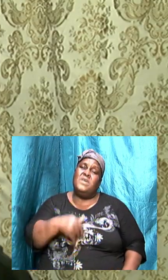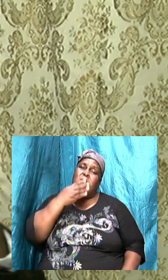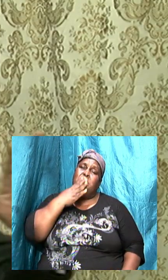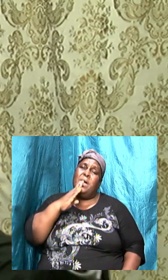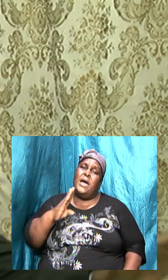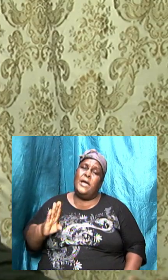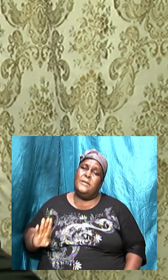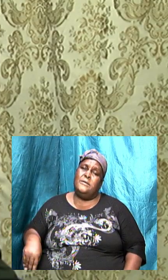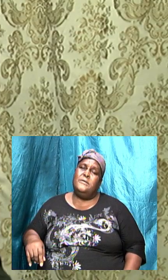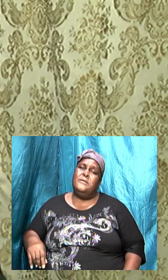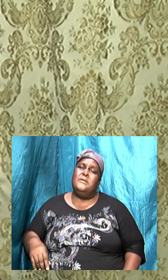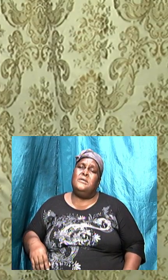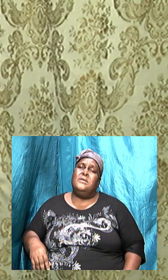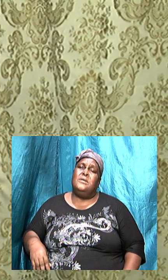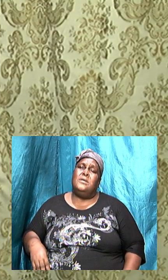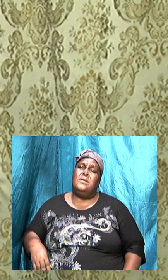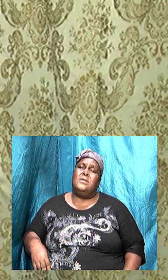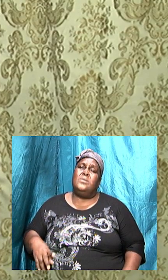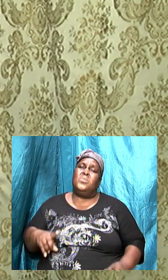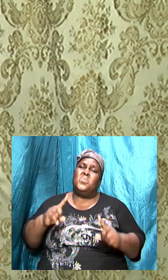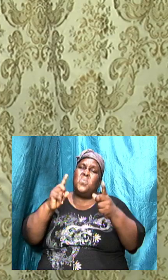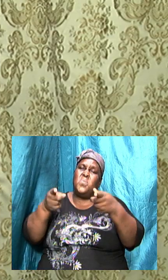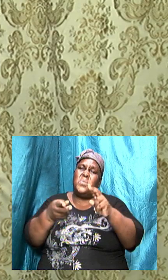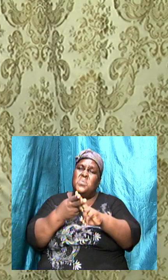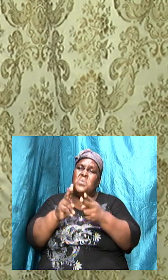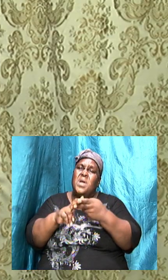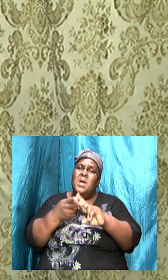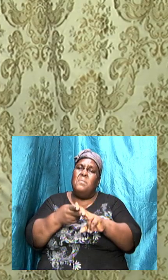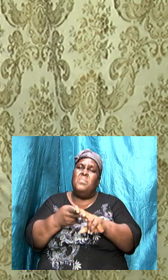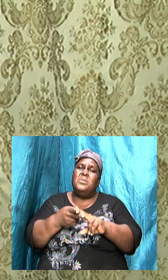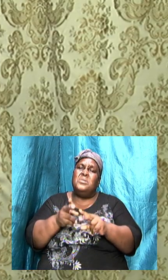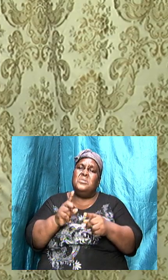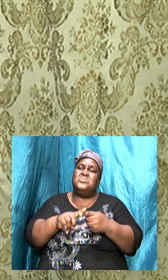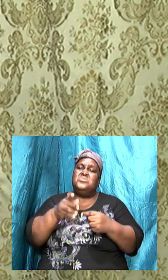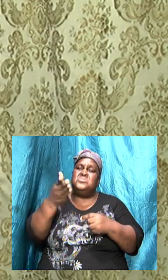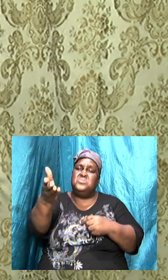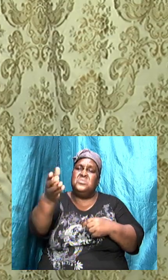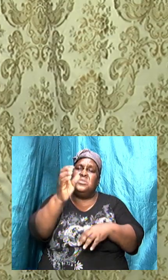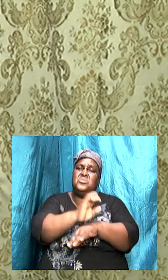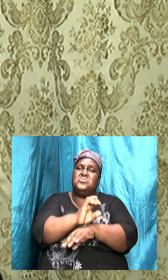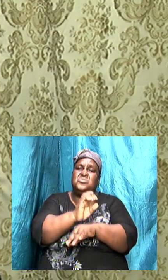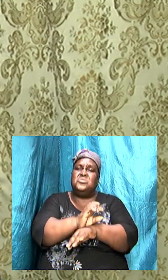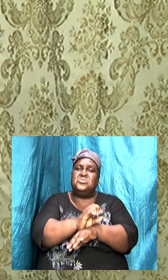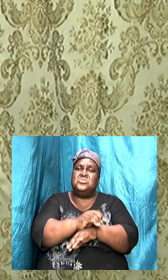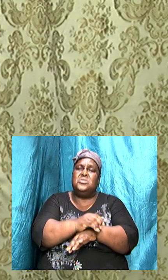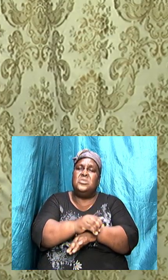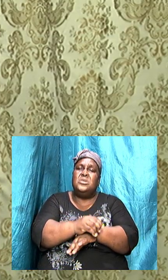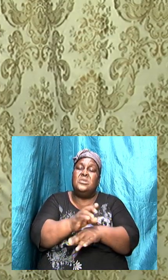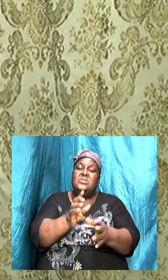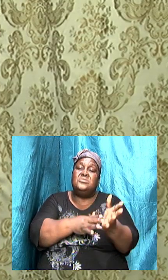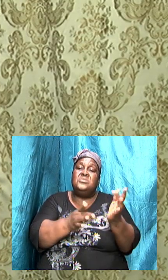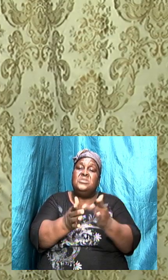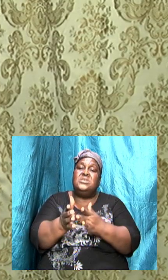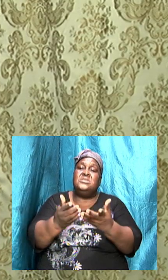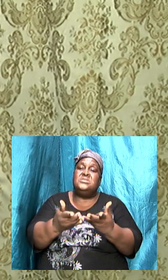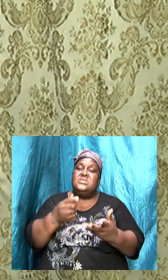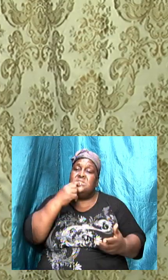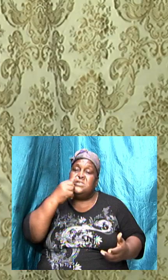to grow the numbers in their assemblies, hello, let us be very careful. So Jesus said, repent,